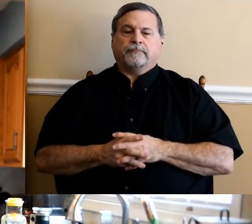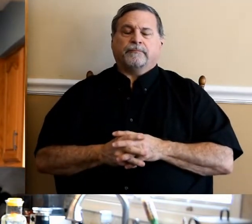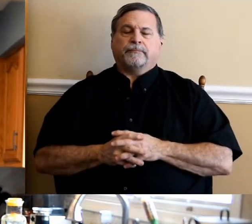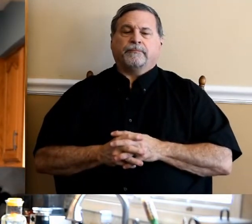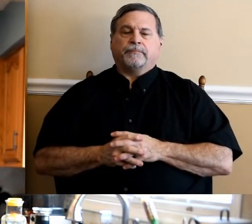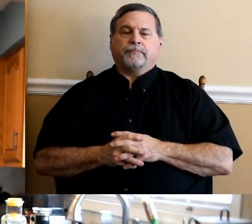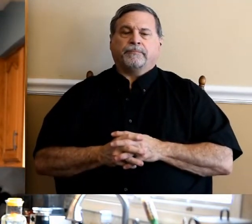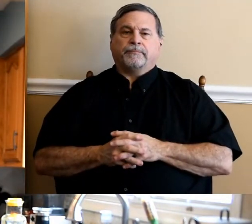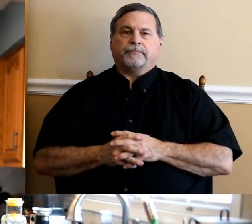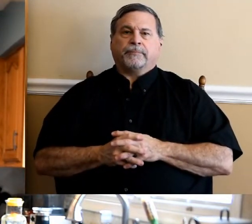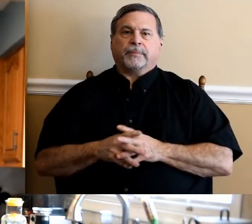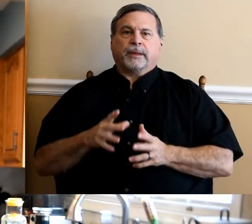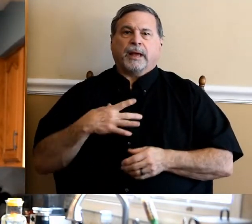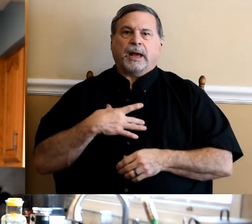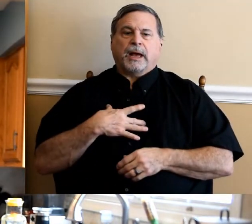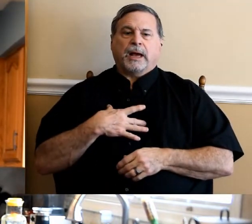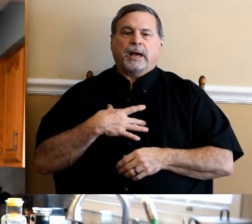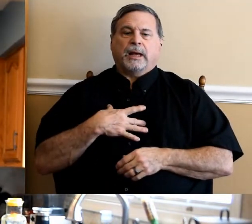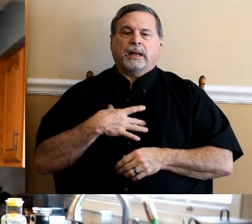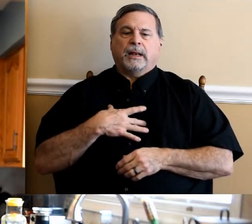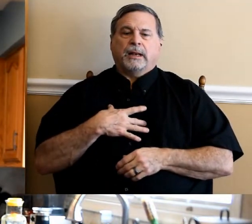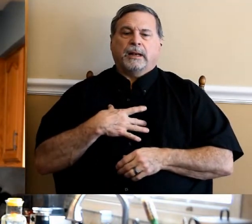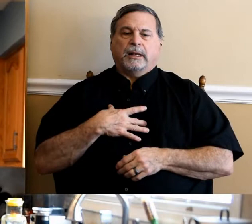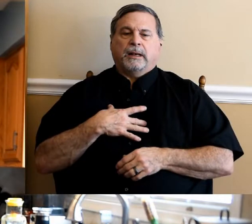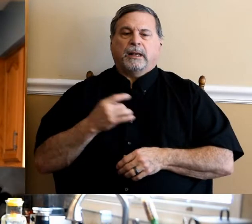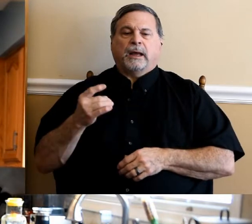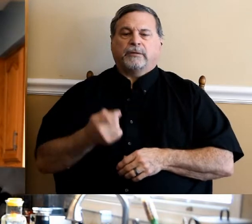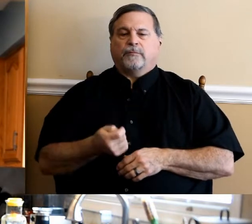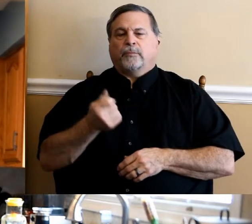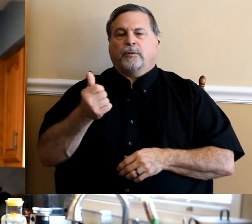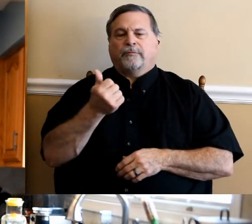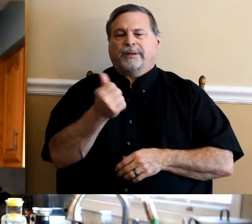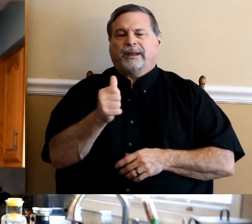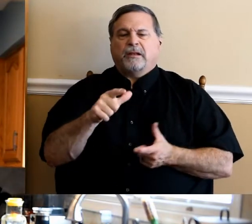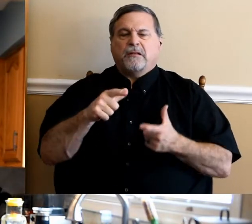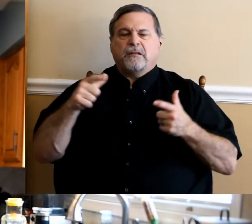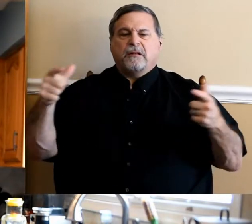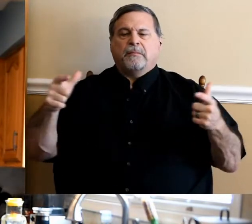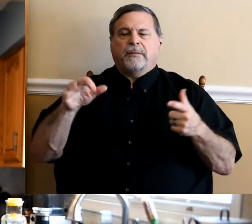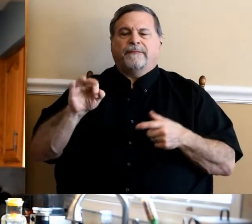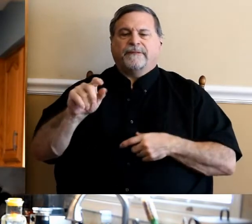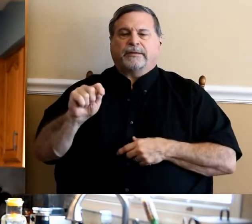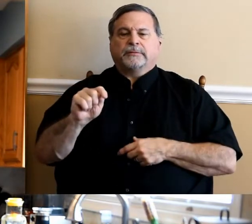But I like to get anything that's a major part of fat